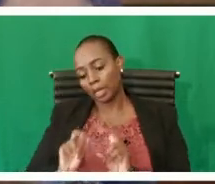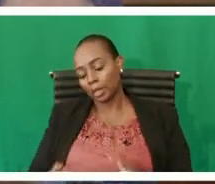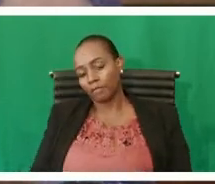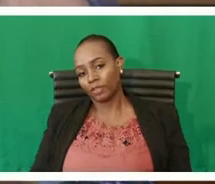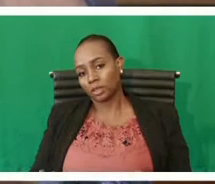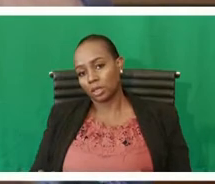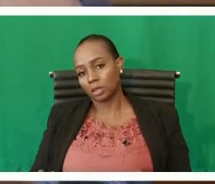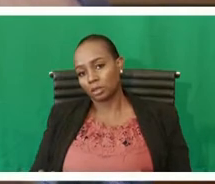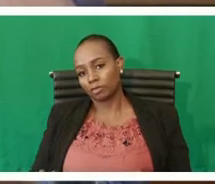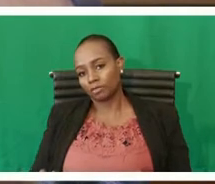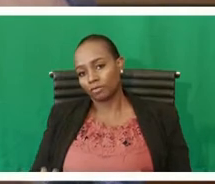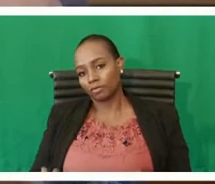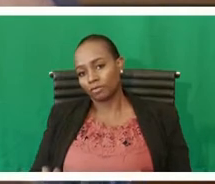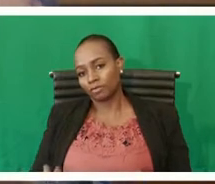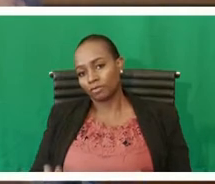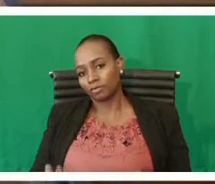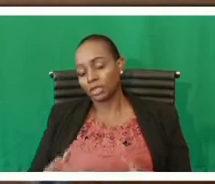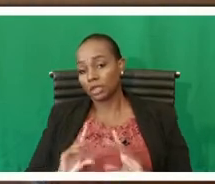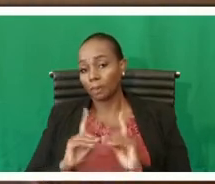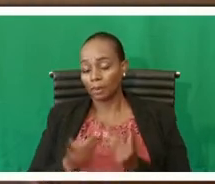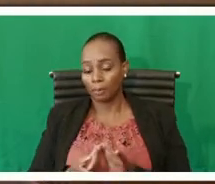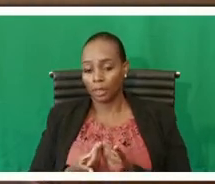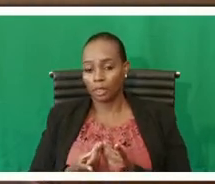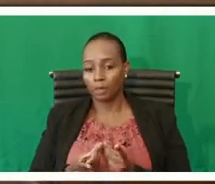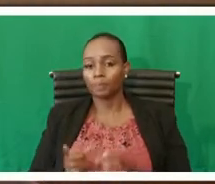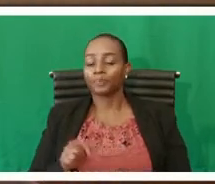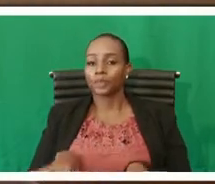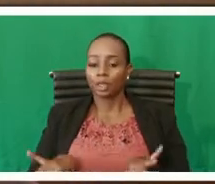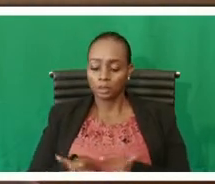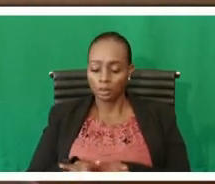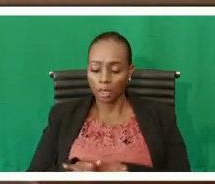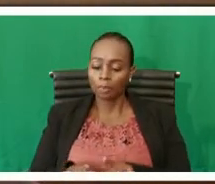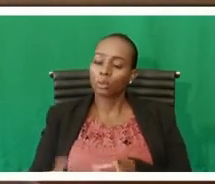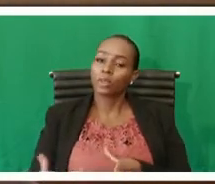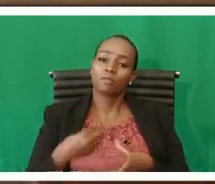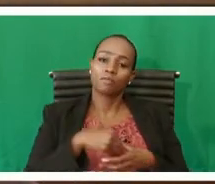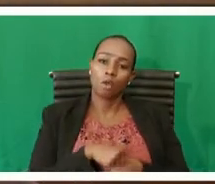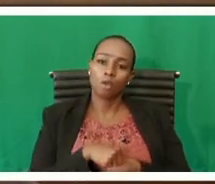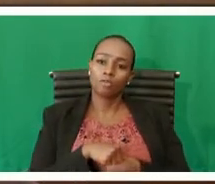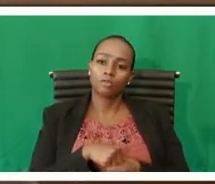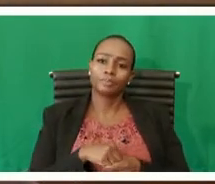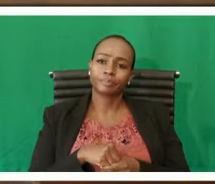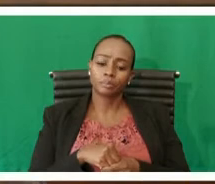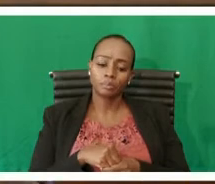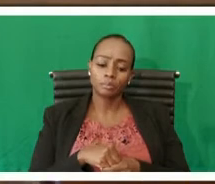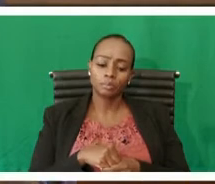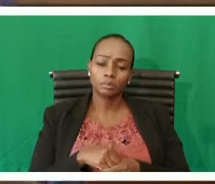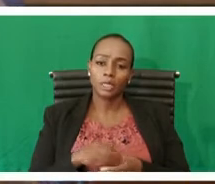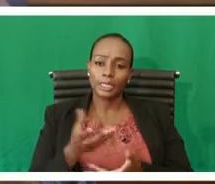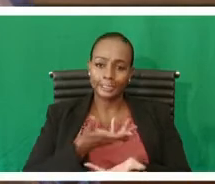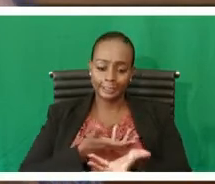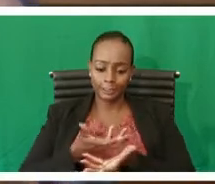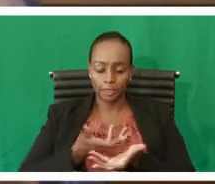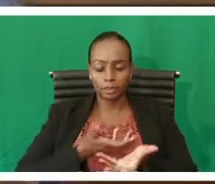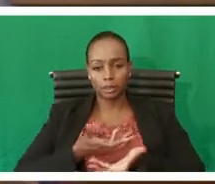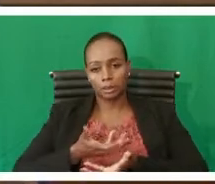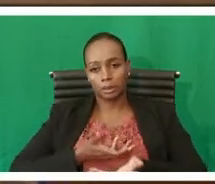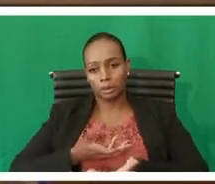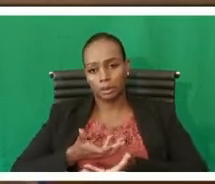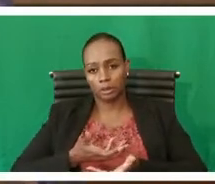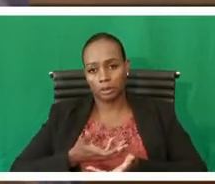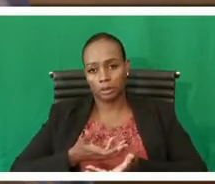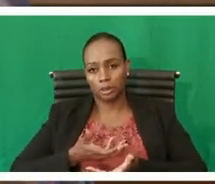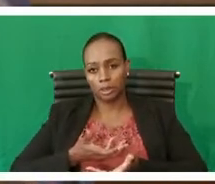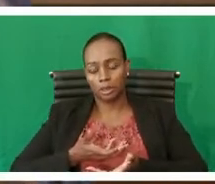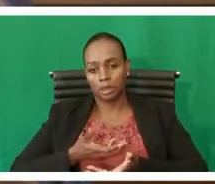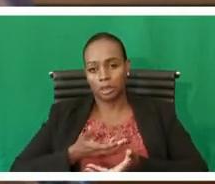Investigative Directorate. We were also part of the roundtable seminar on gender-based violence hosted by